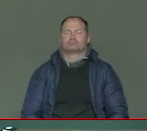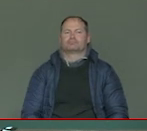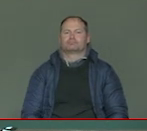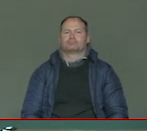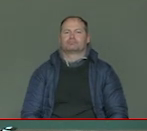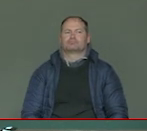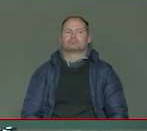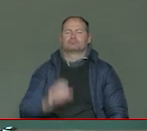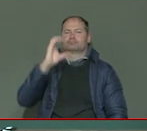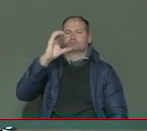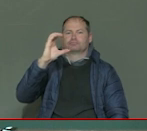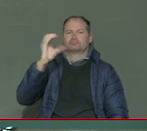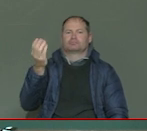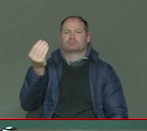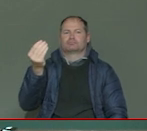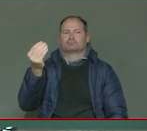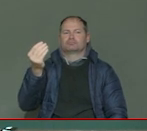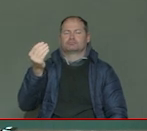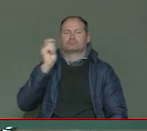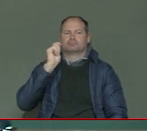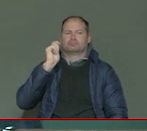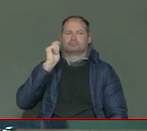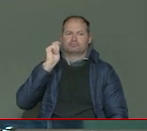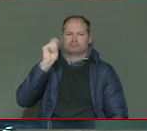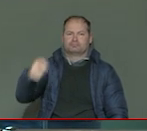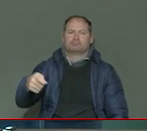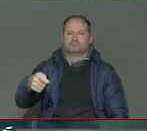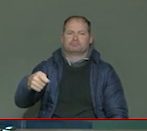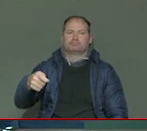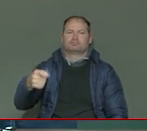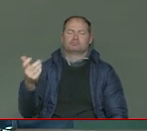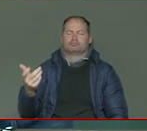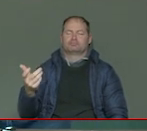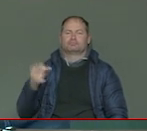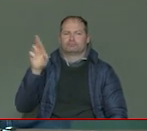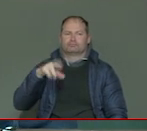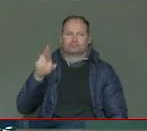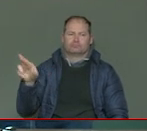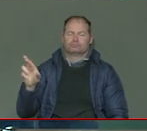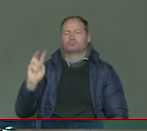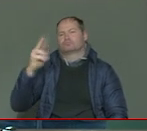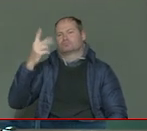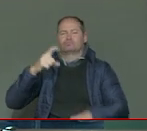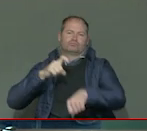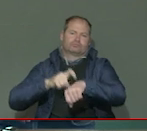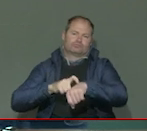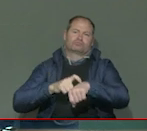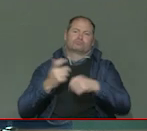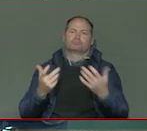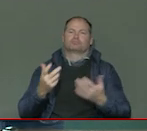Credit amount wrongly debited, or credit double debit, debit order, or